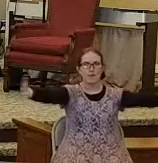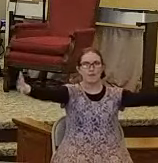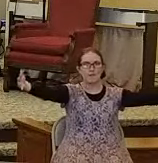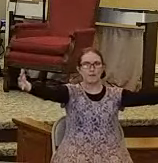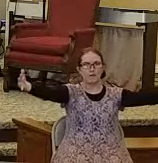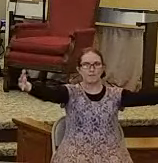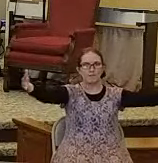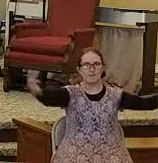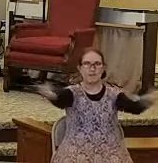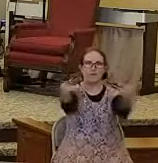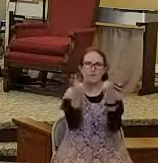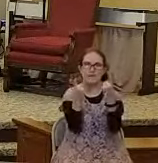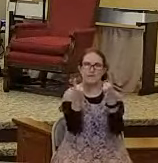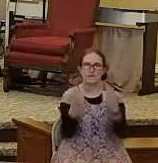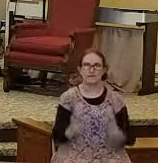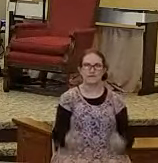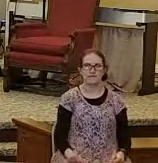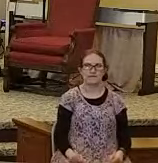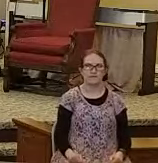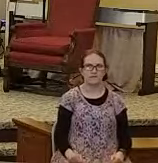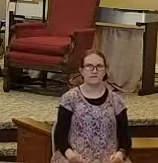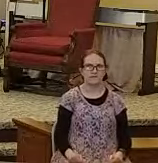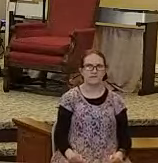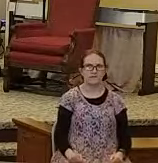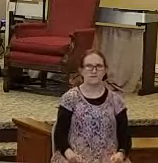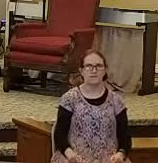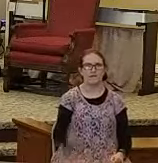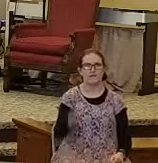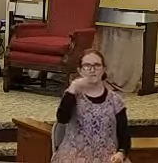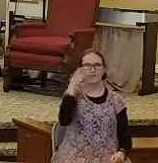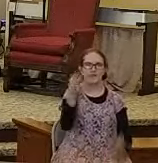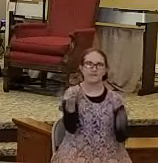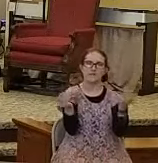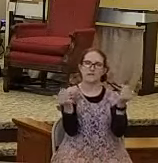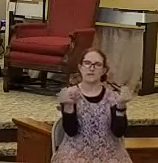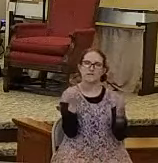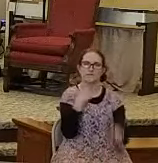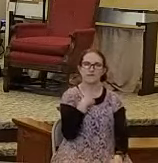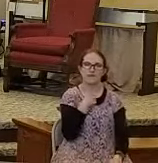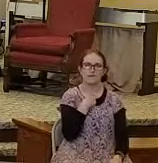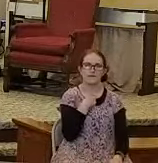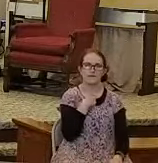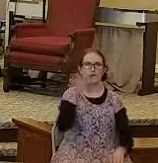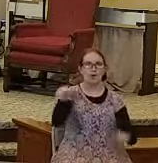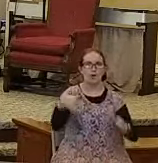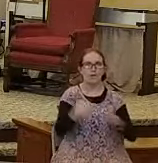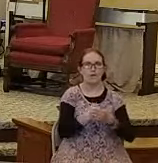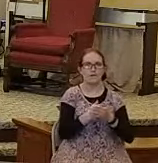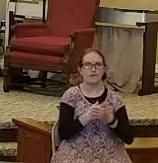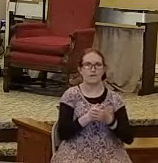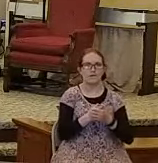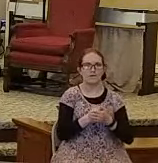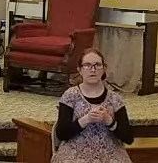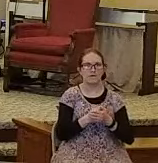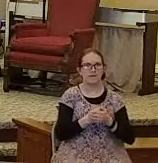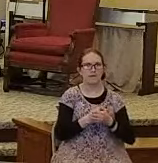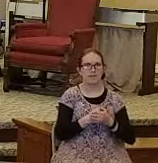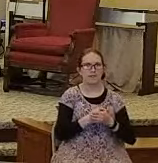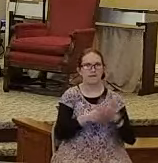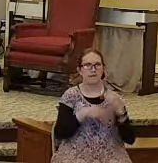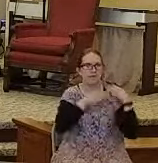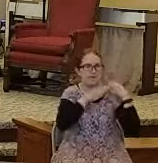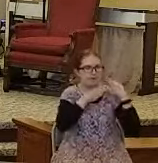arms for you to come to him. He said, come unto me, all ye that labor and